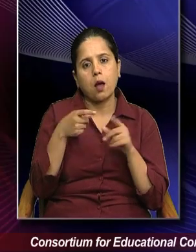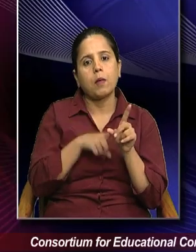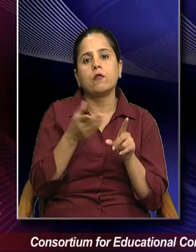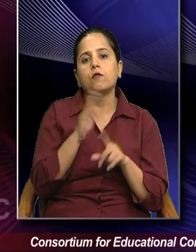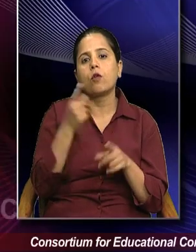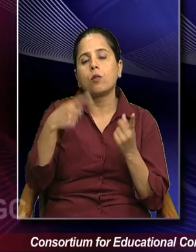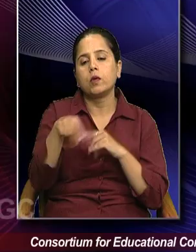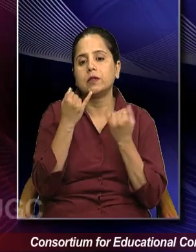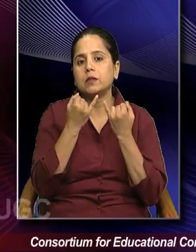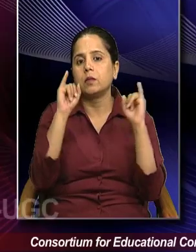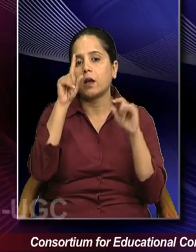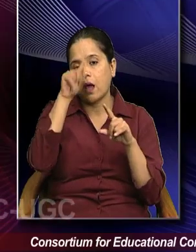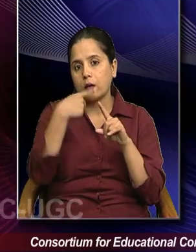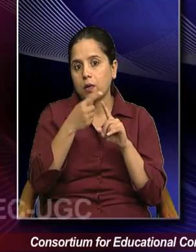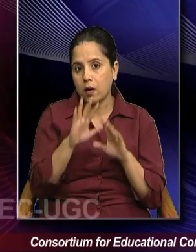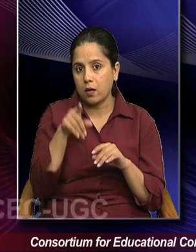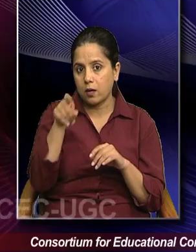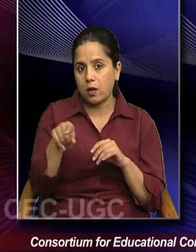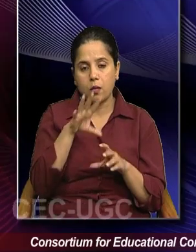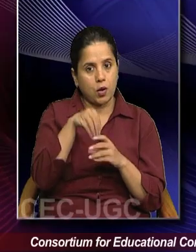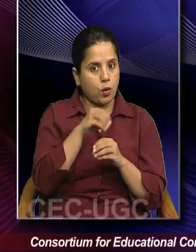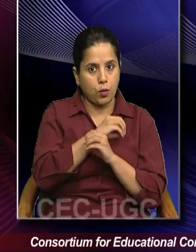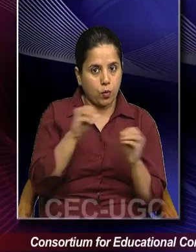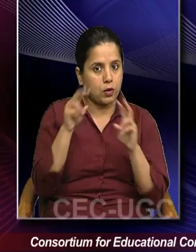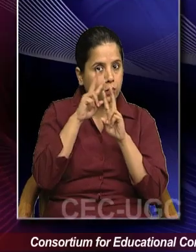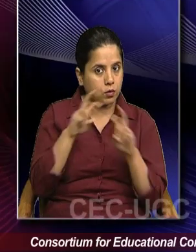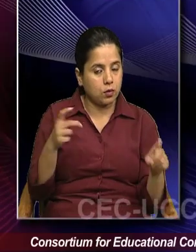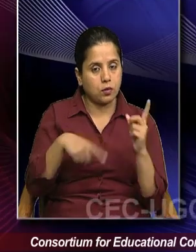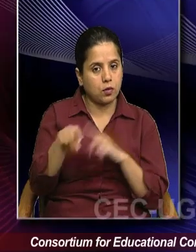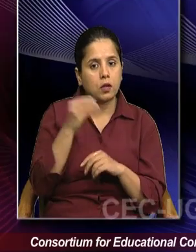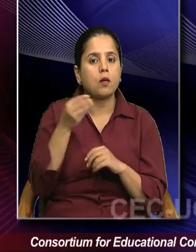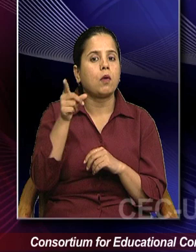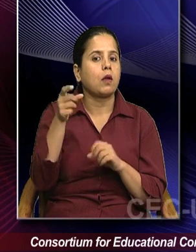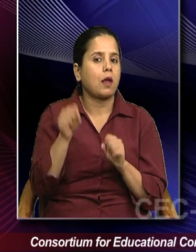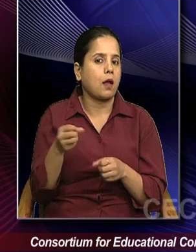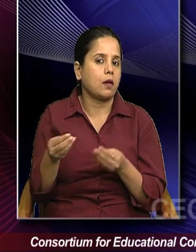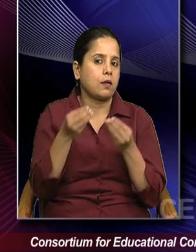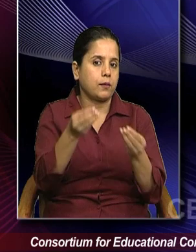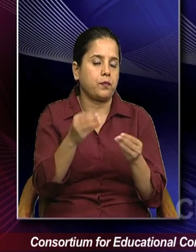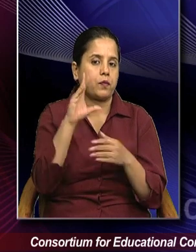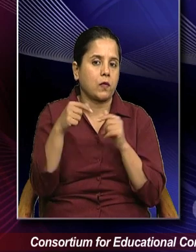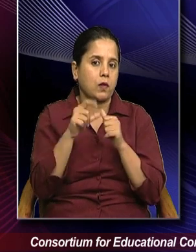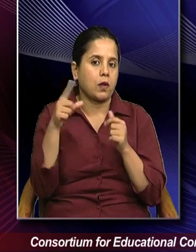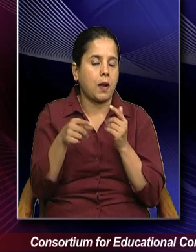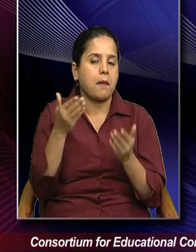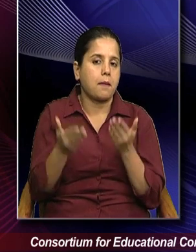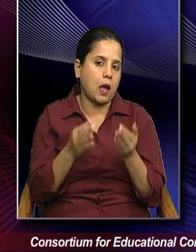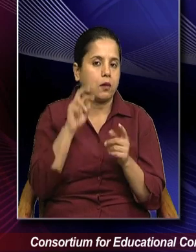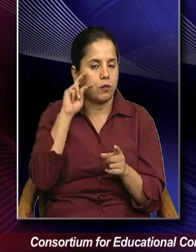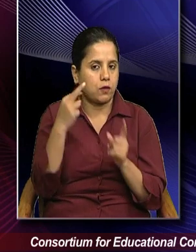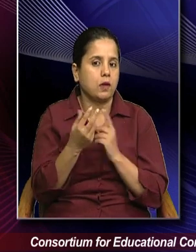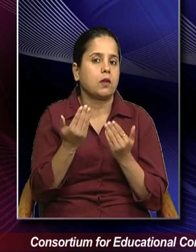from independent experts who were not involved in the research. Their insight can provide a critical, balanced